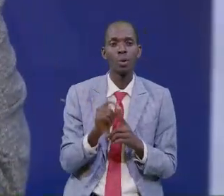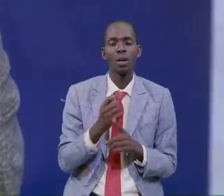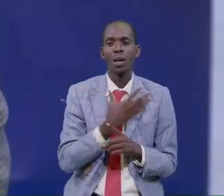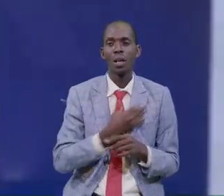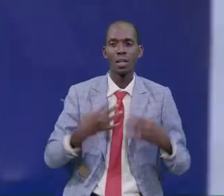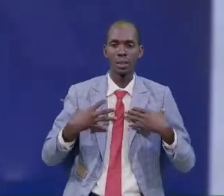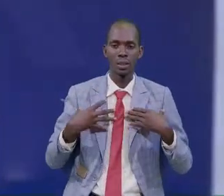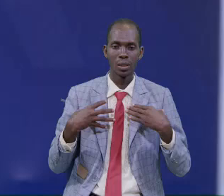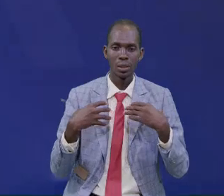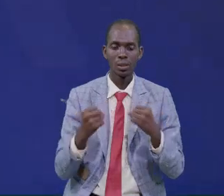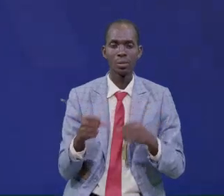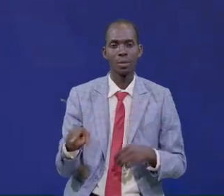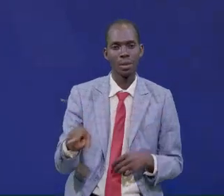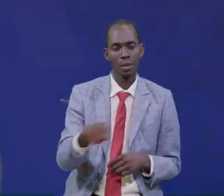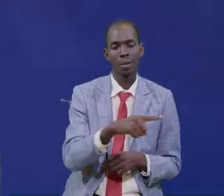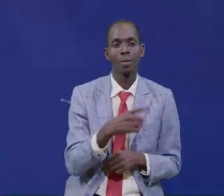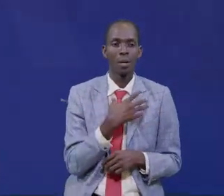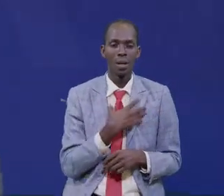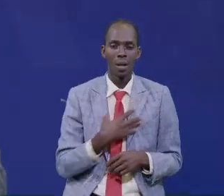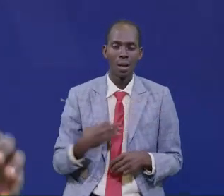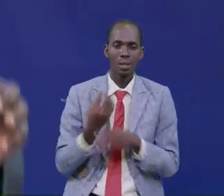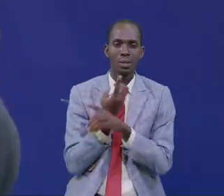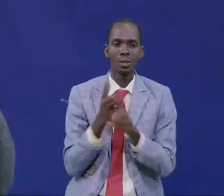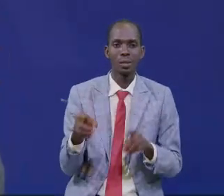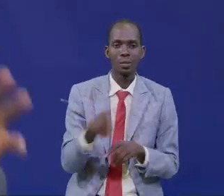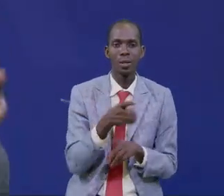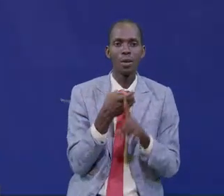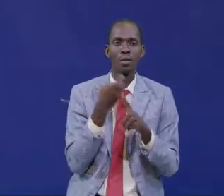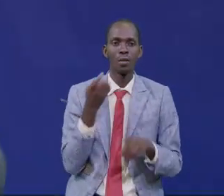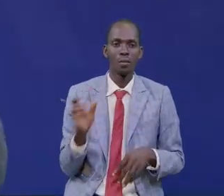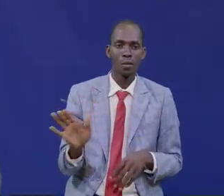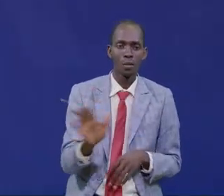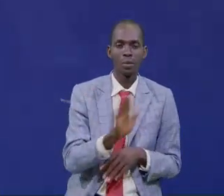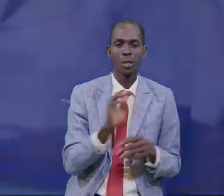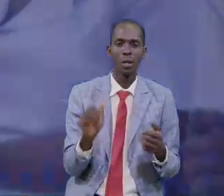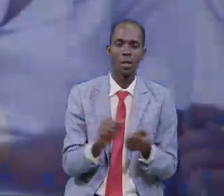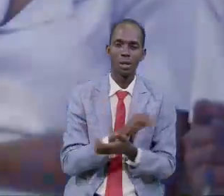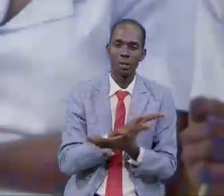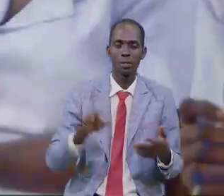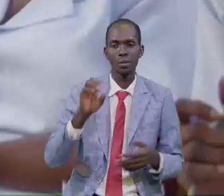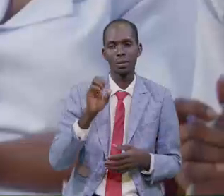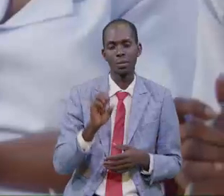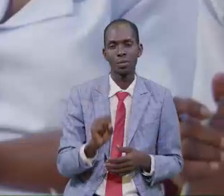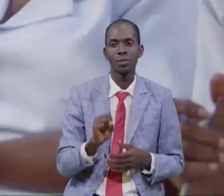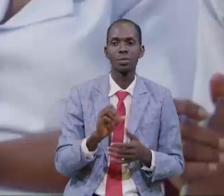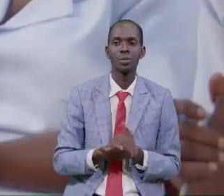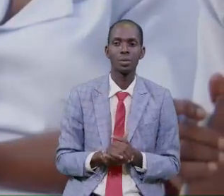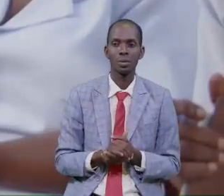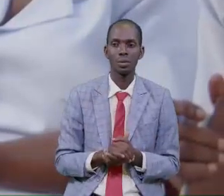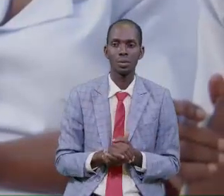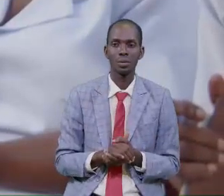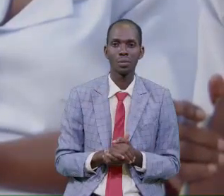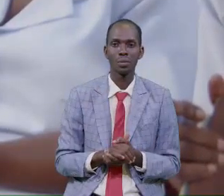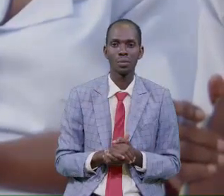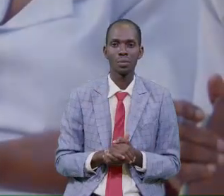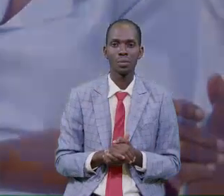them and delivered them from their destructions, in the